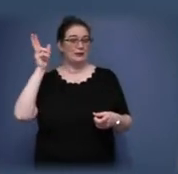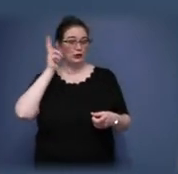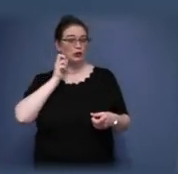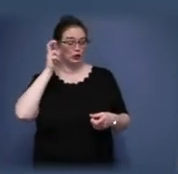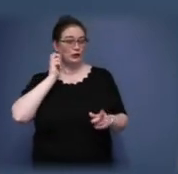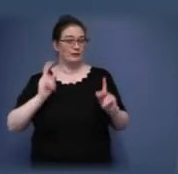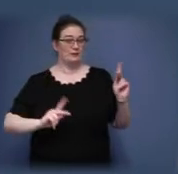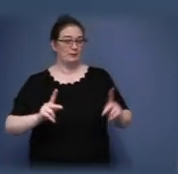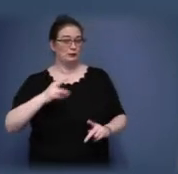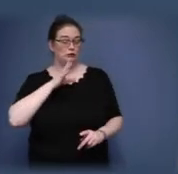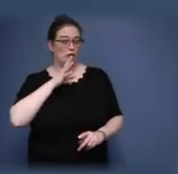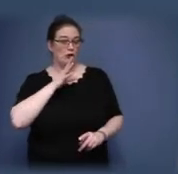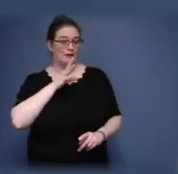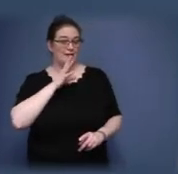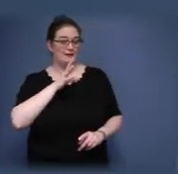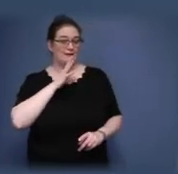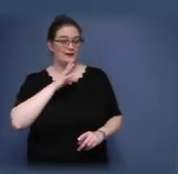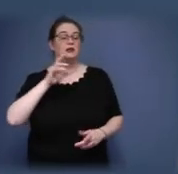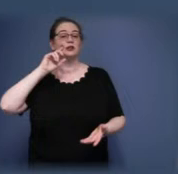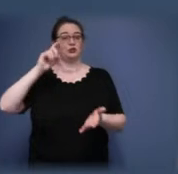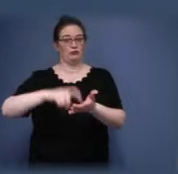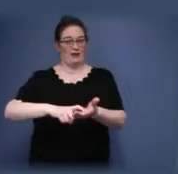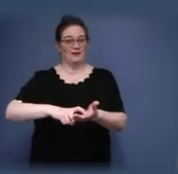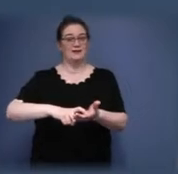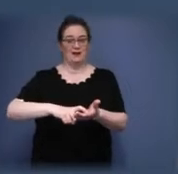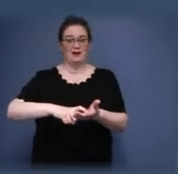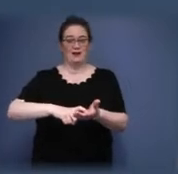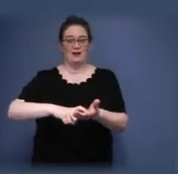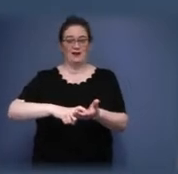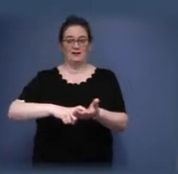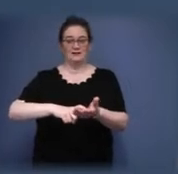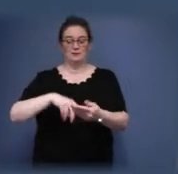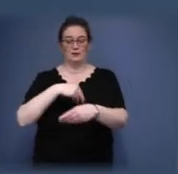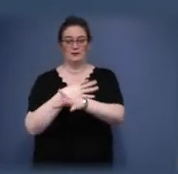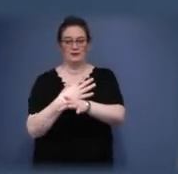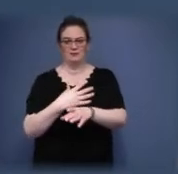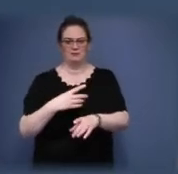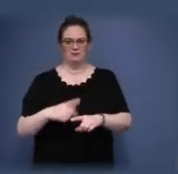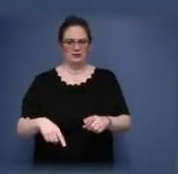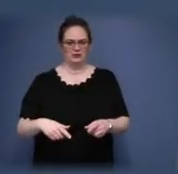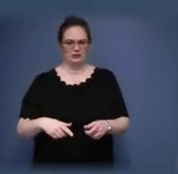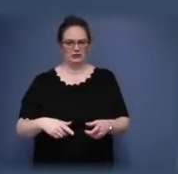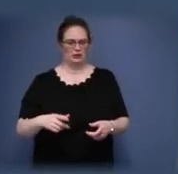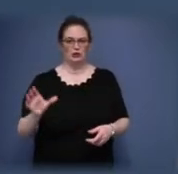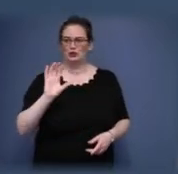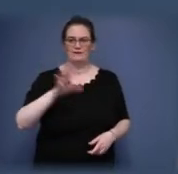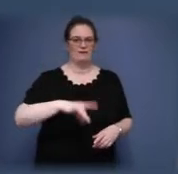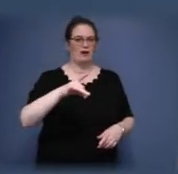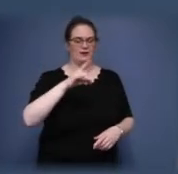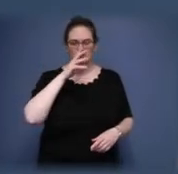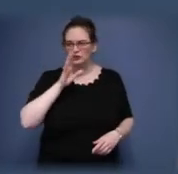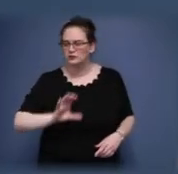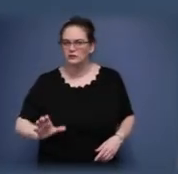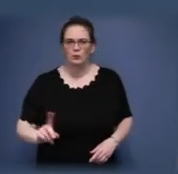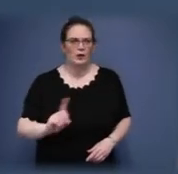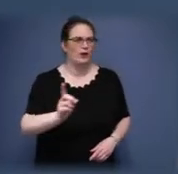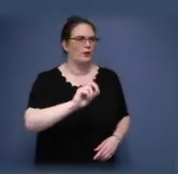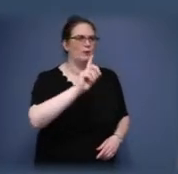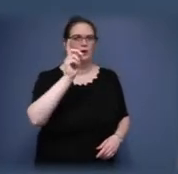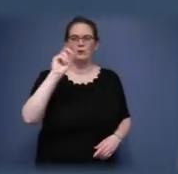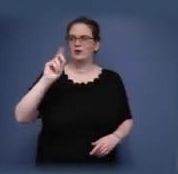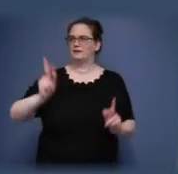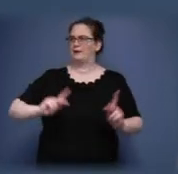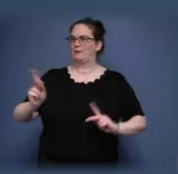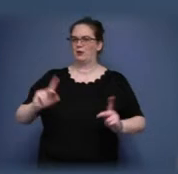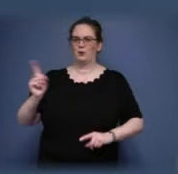the people's voices. She recognized them when we were doing telehealth, but she couldn't find them. She would sniff under the door. This is her looking out